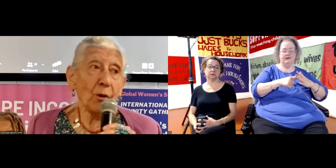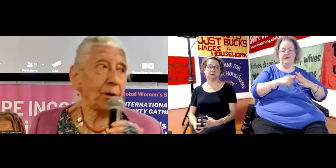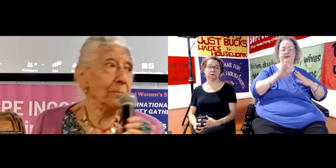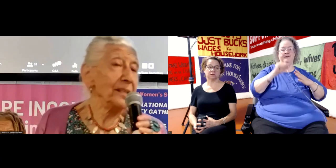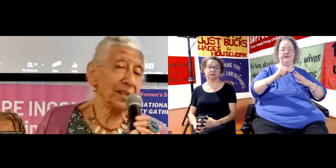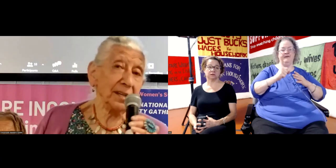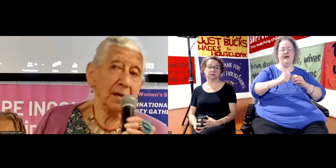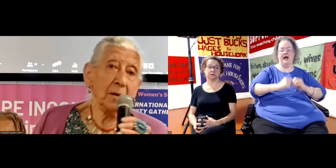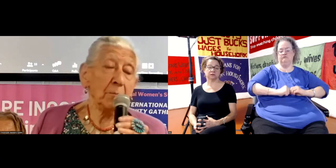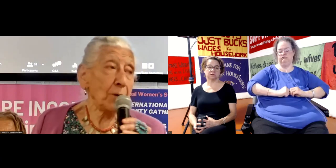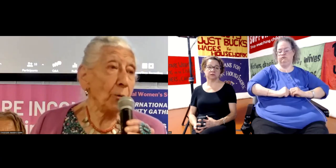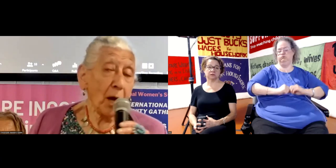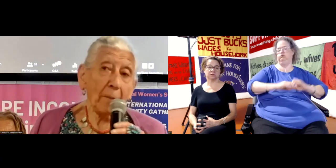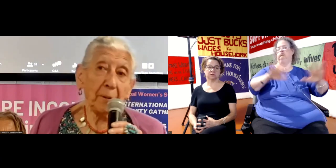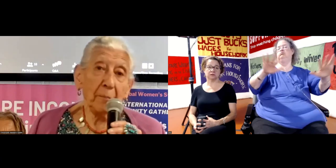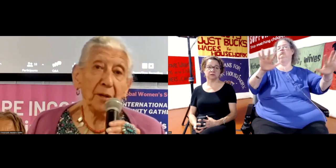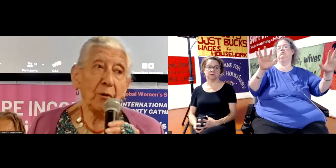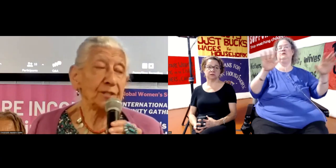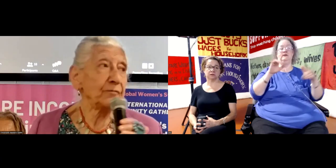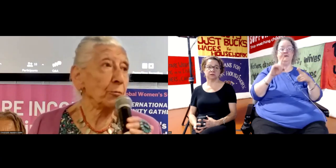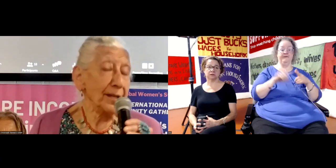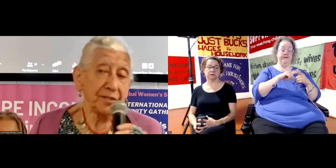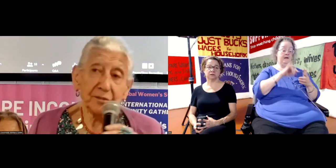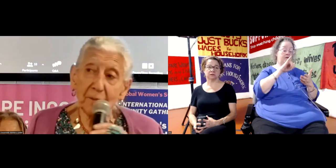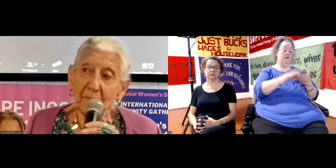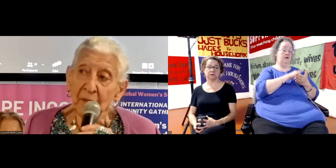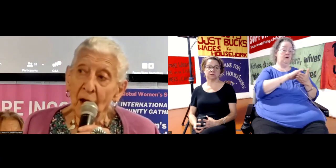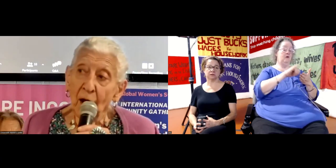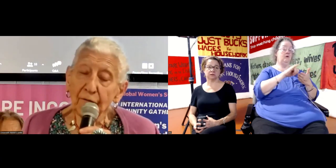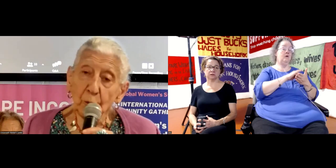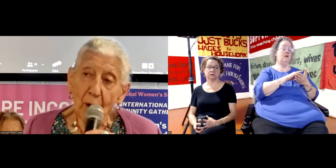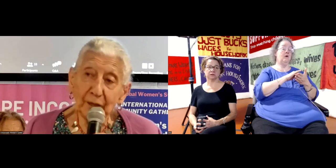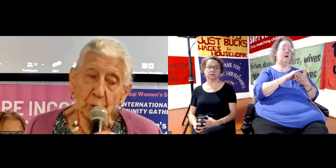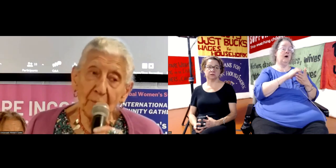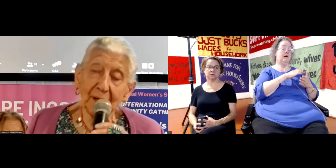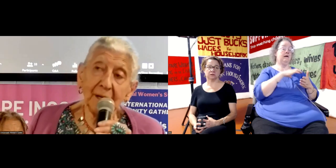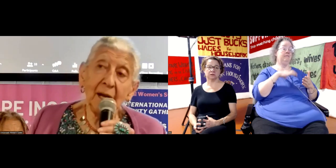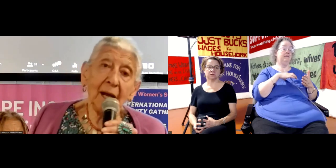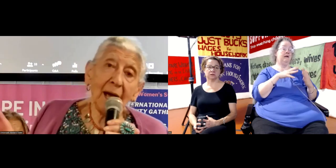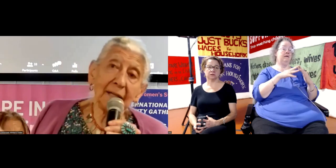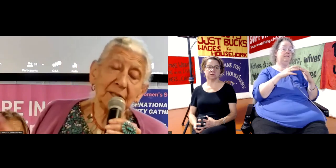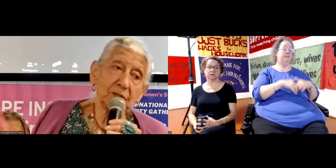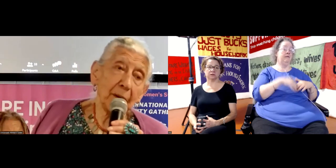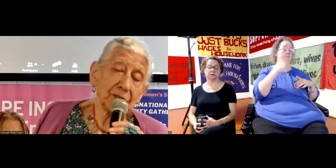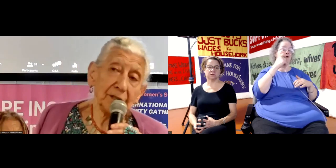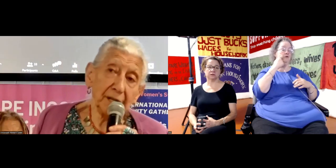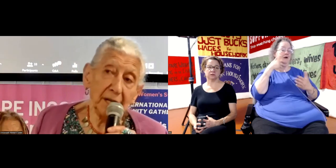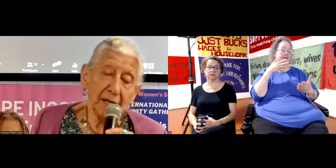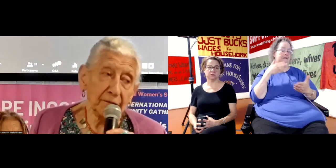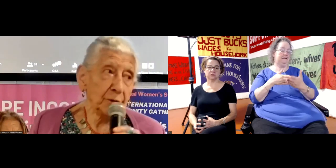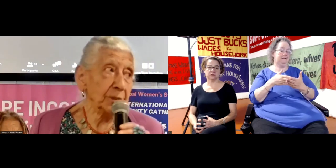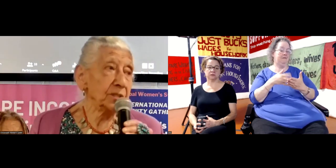New York committee broke up because of the racism of the white women, and